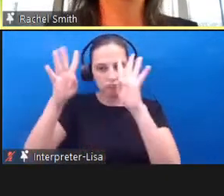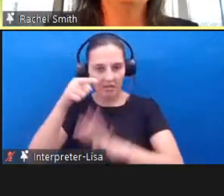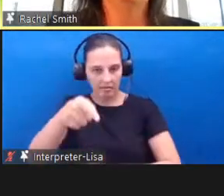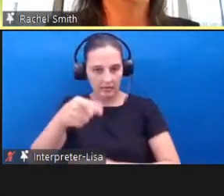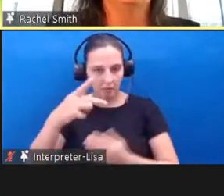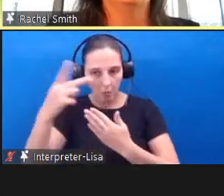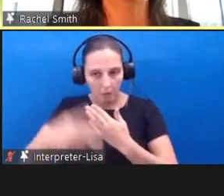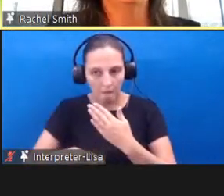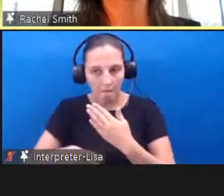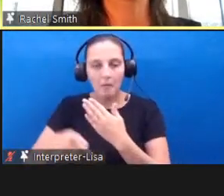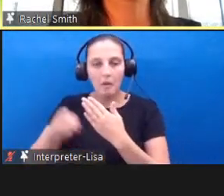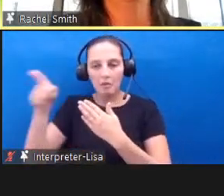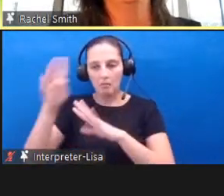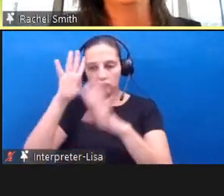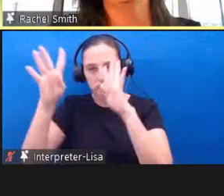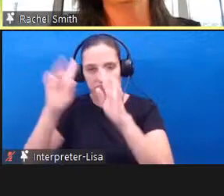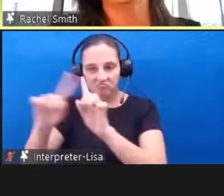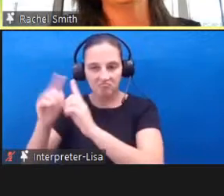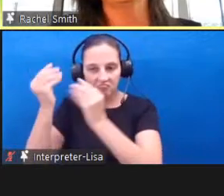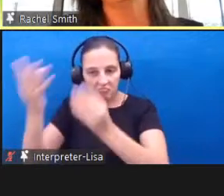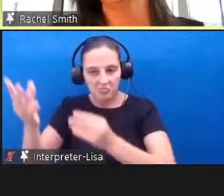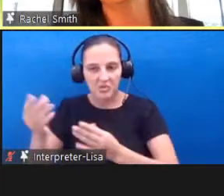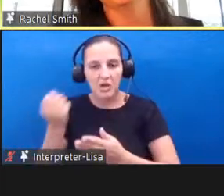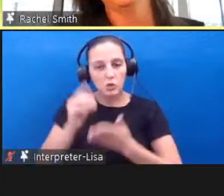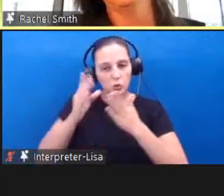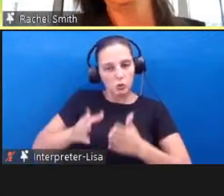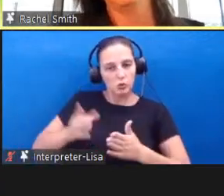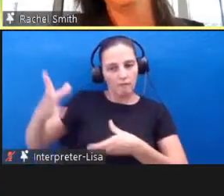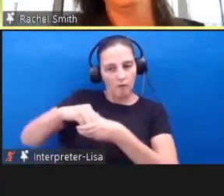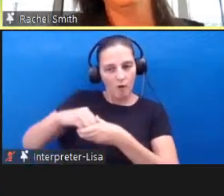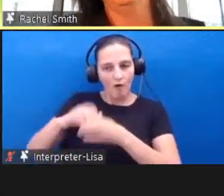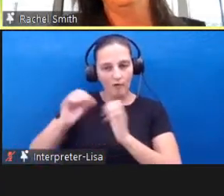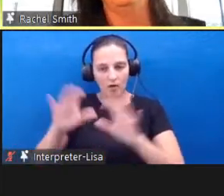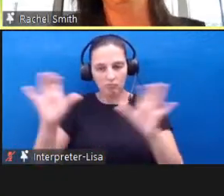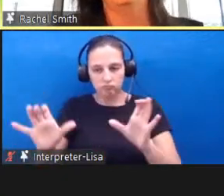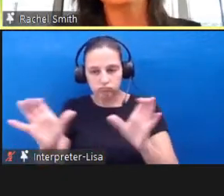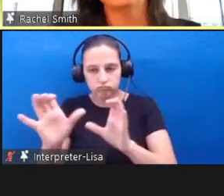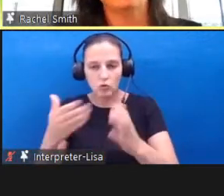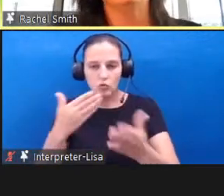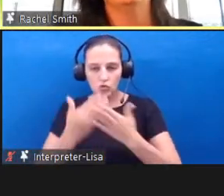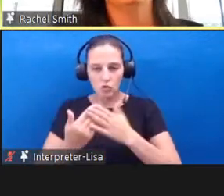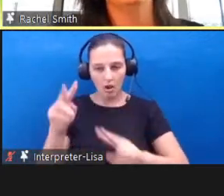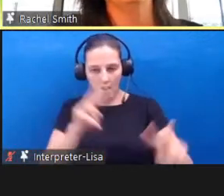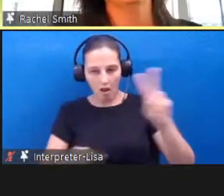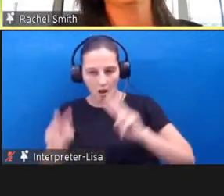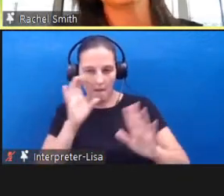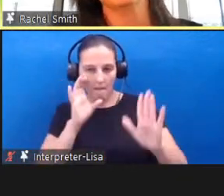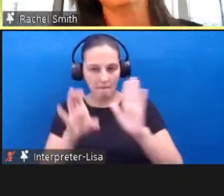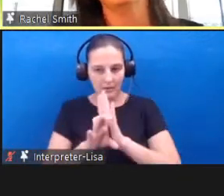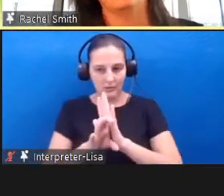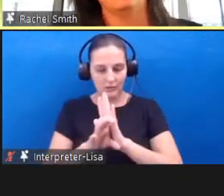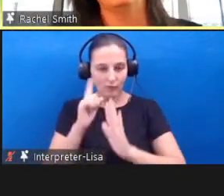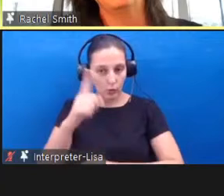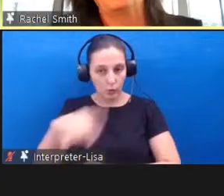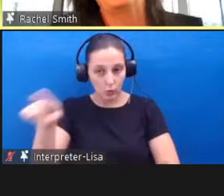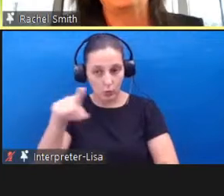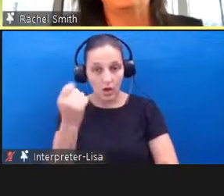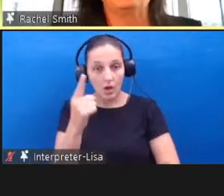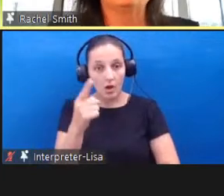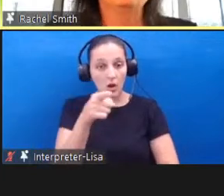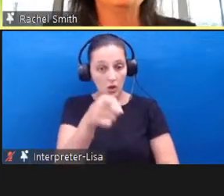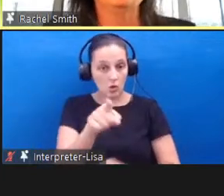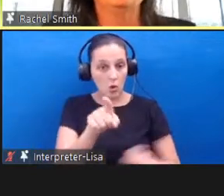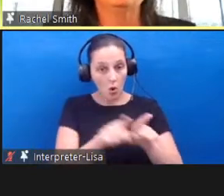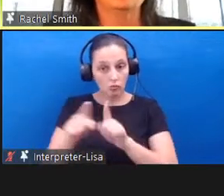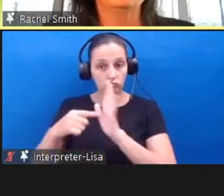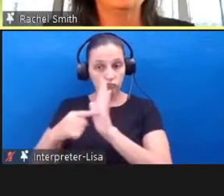have students involved to get some really great visuals to all of you. And we also have some of these visuals showing in the lab